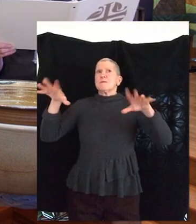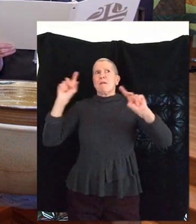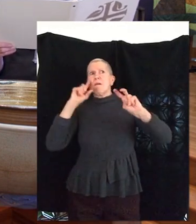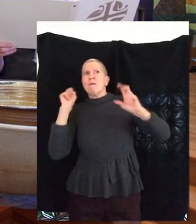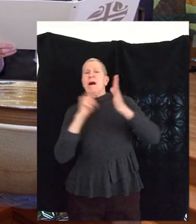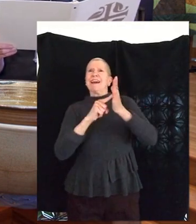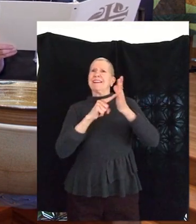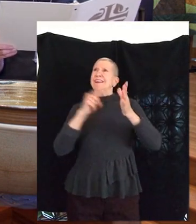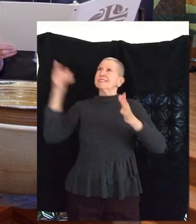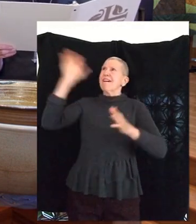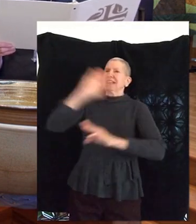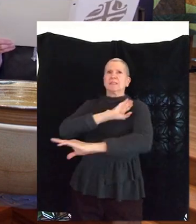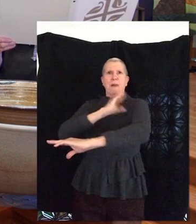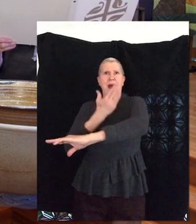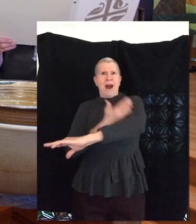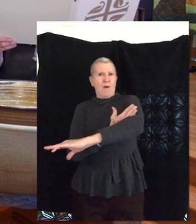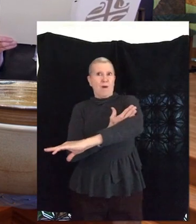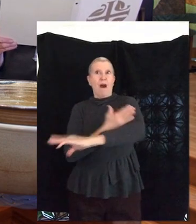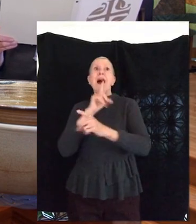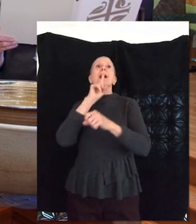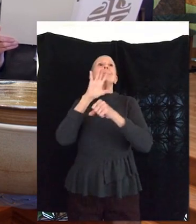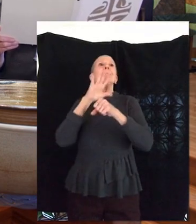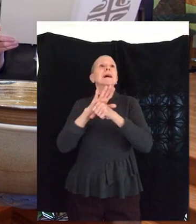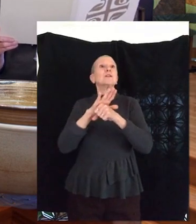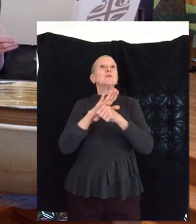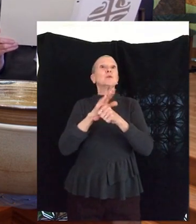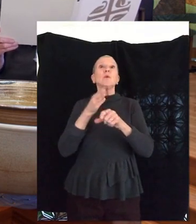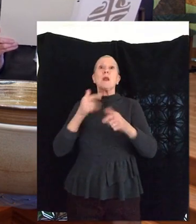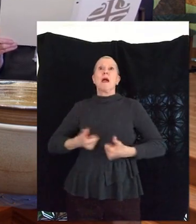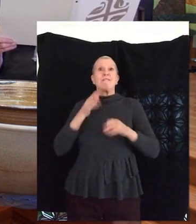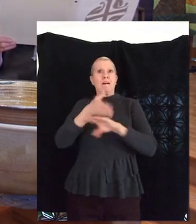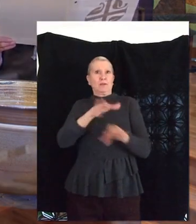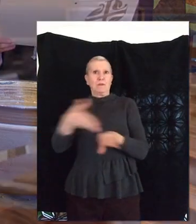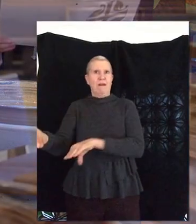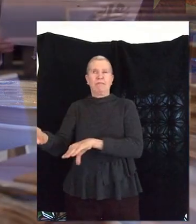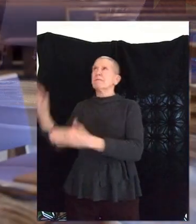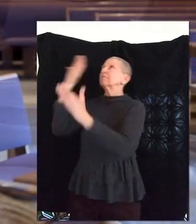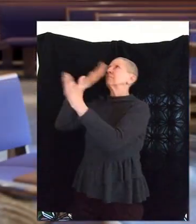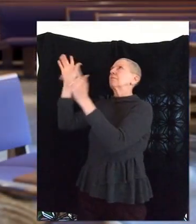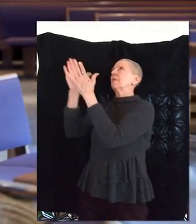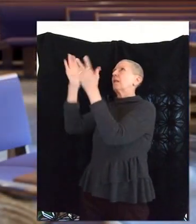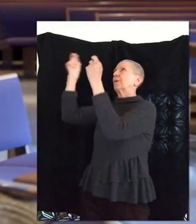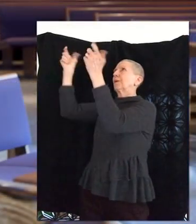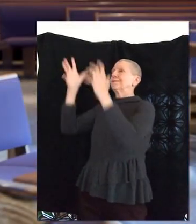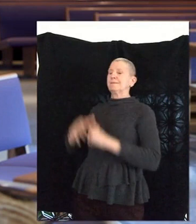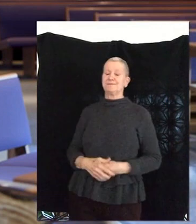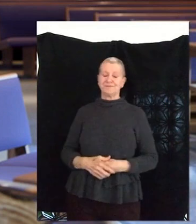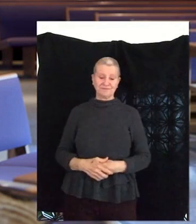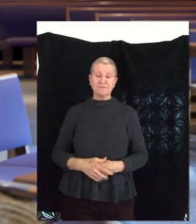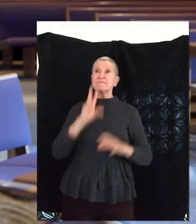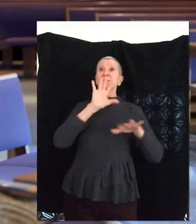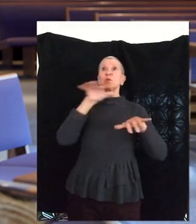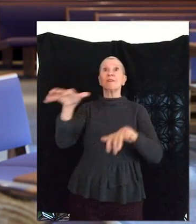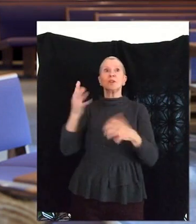commitment to life after death. Thanks be to God. Alleluia. For the river that carried